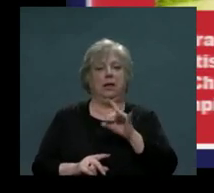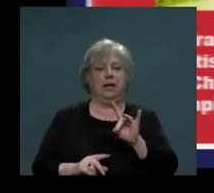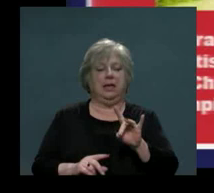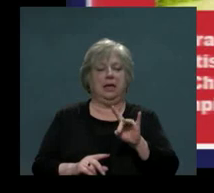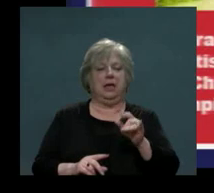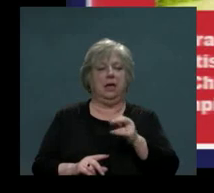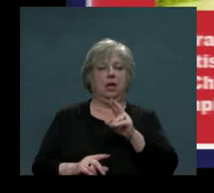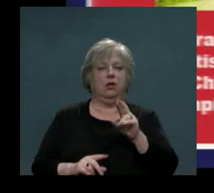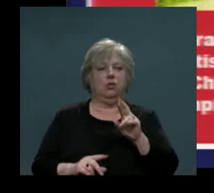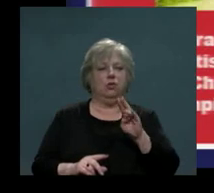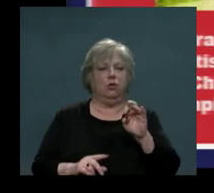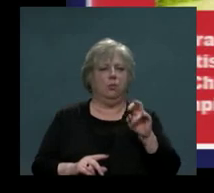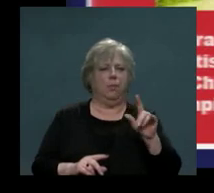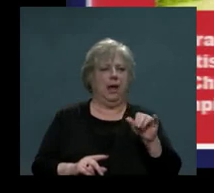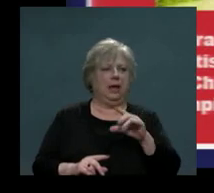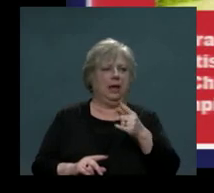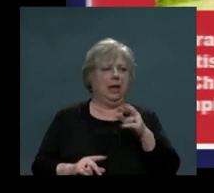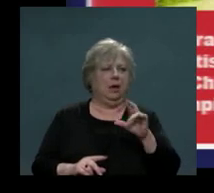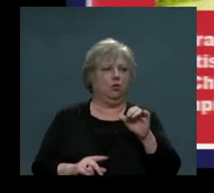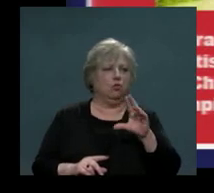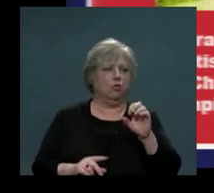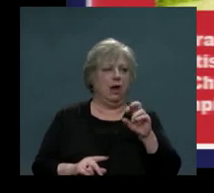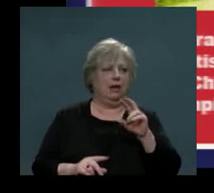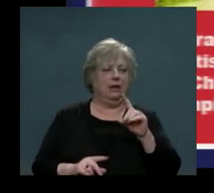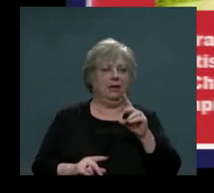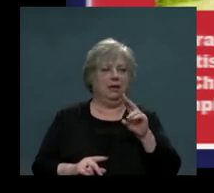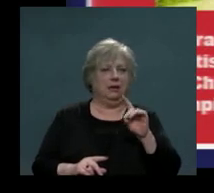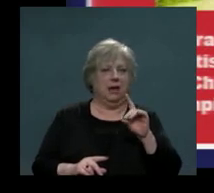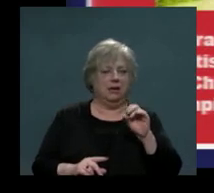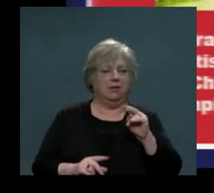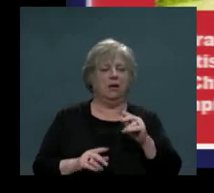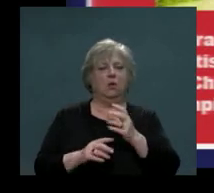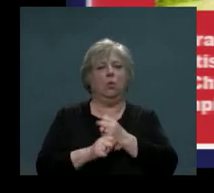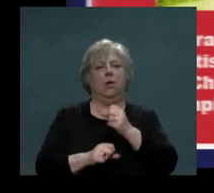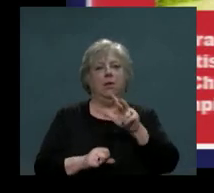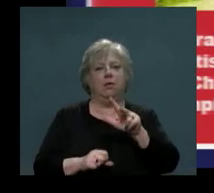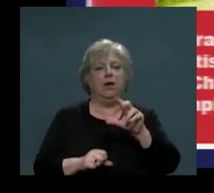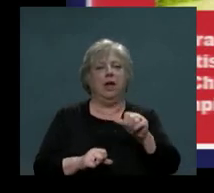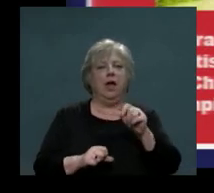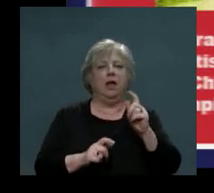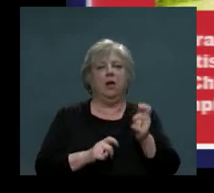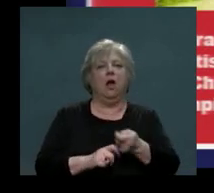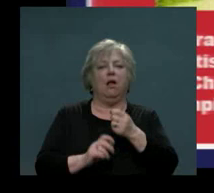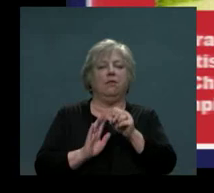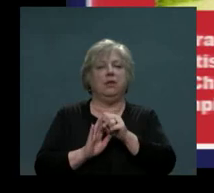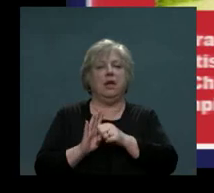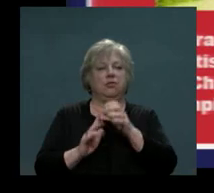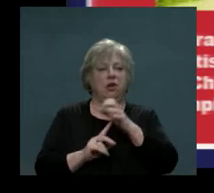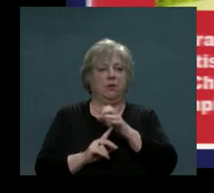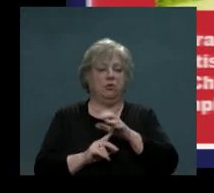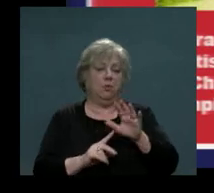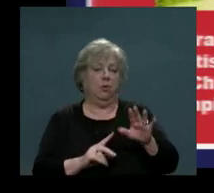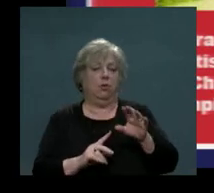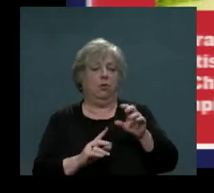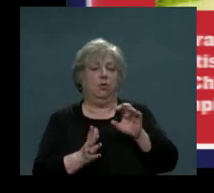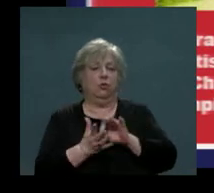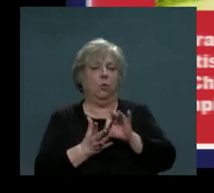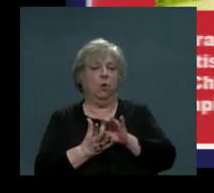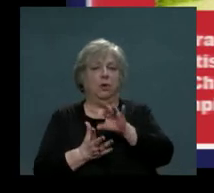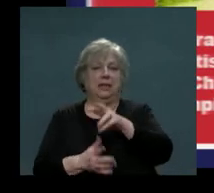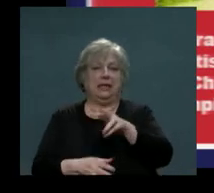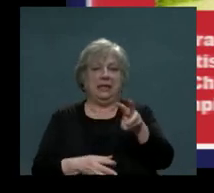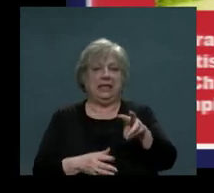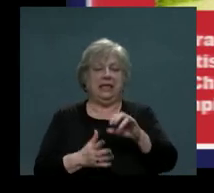2018, junior Bailey Grace Dunston won the girls' individual 3A State Golf Championship. Her score was 66, which